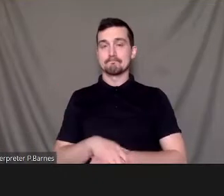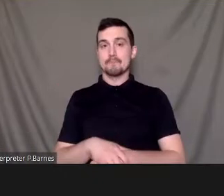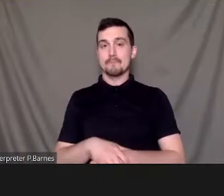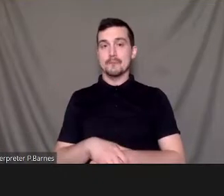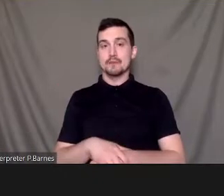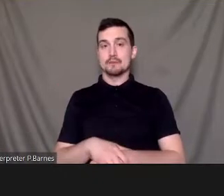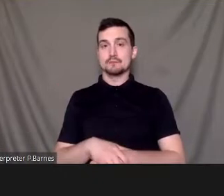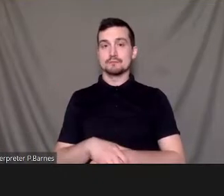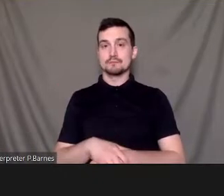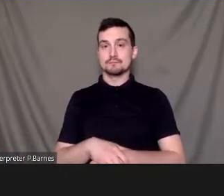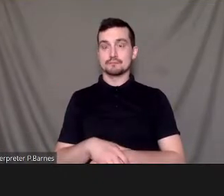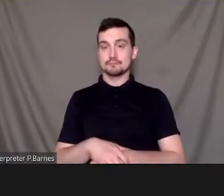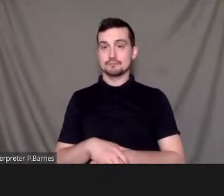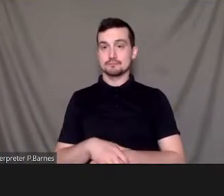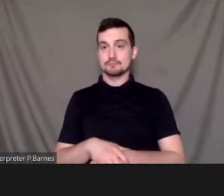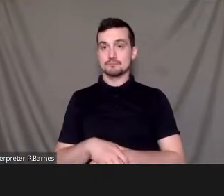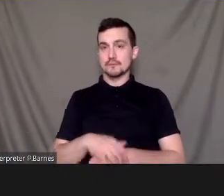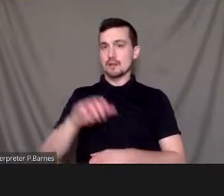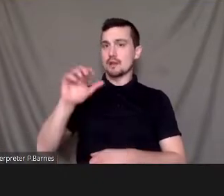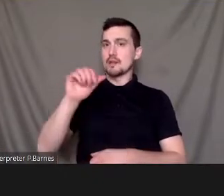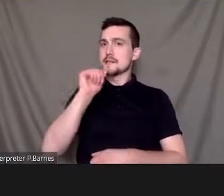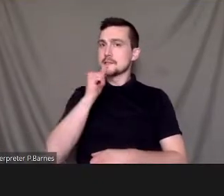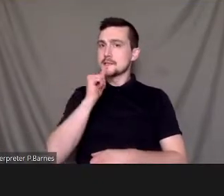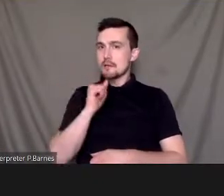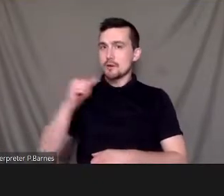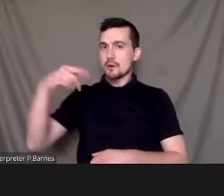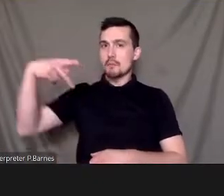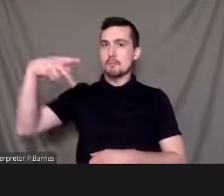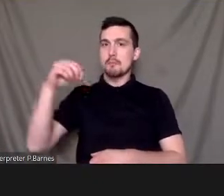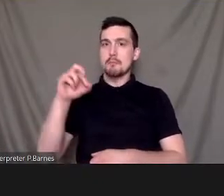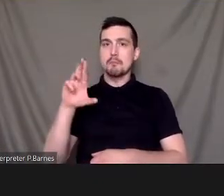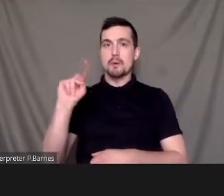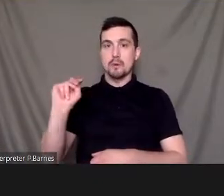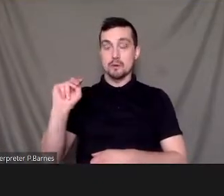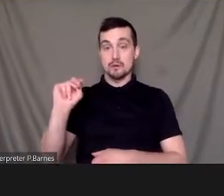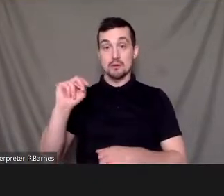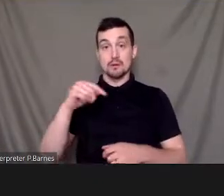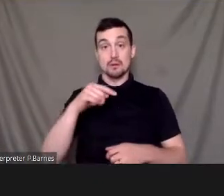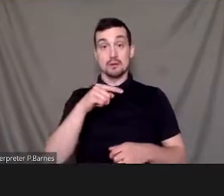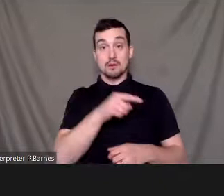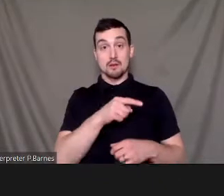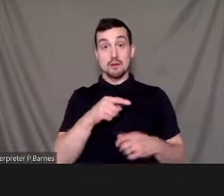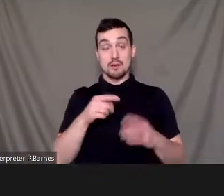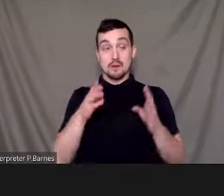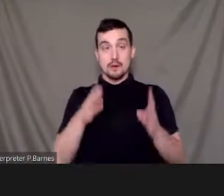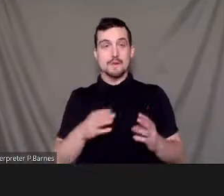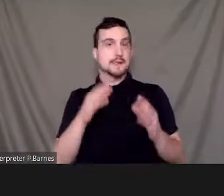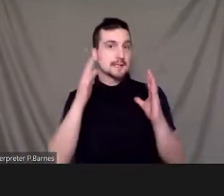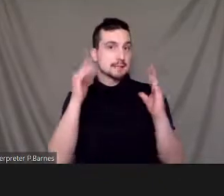I guess we can call it suffer porn, where they expect to see that